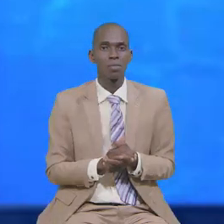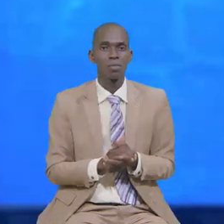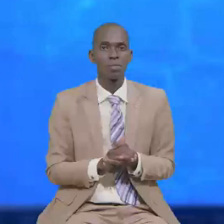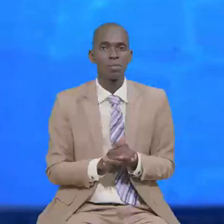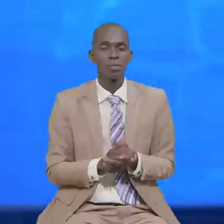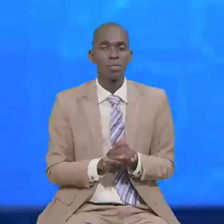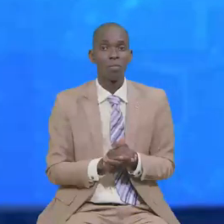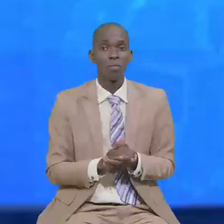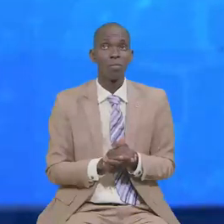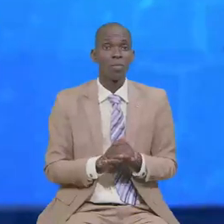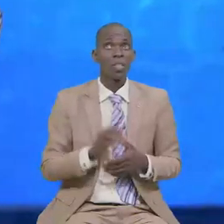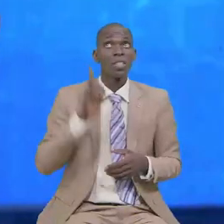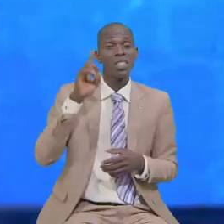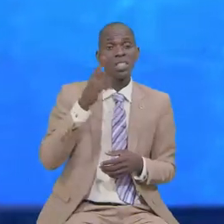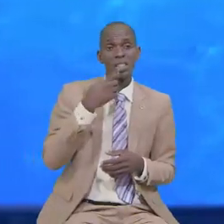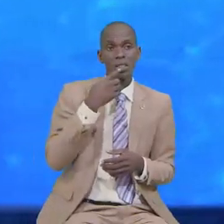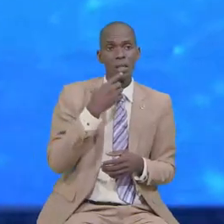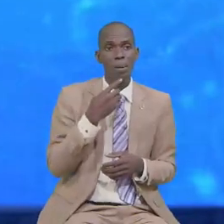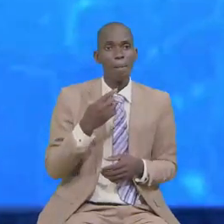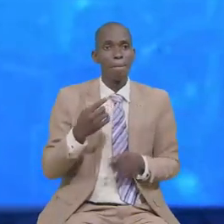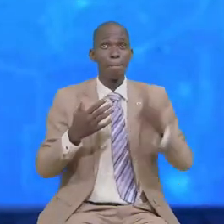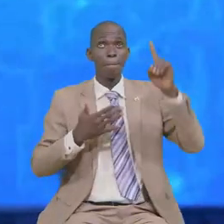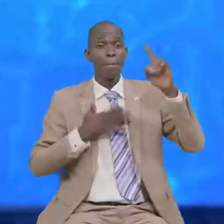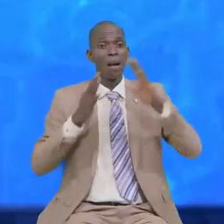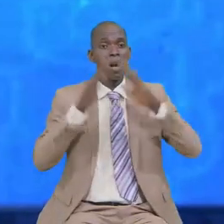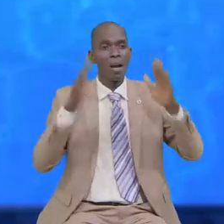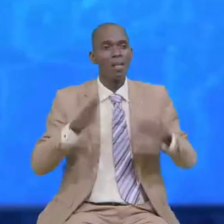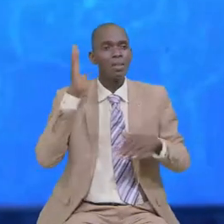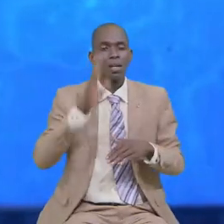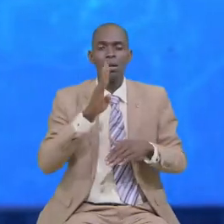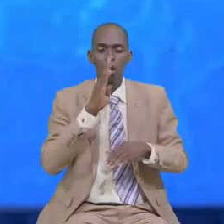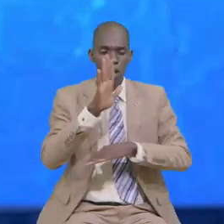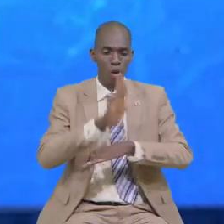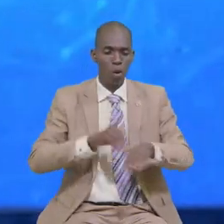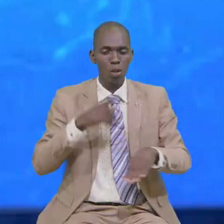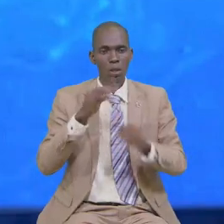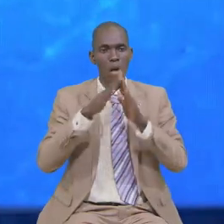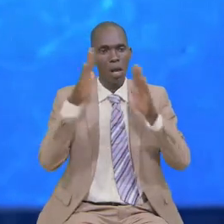It says, my house shall be called the house of prayer.